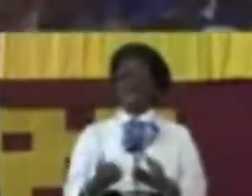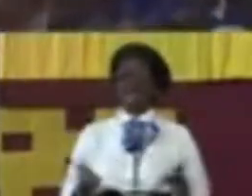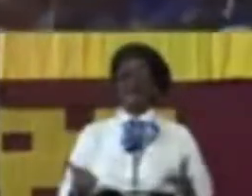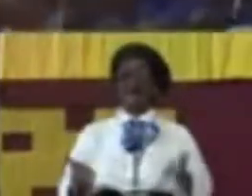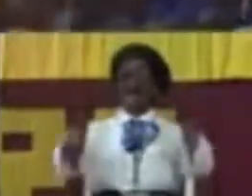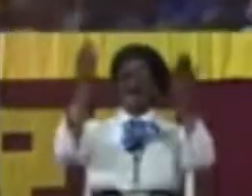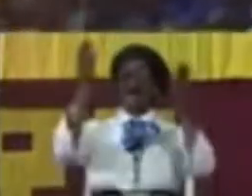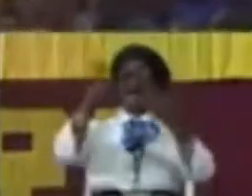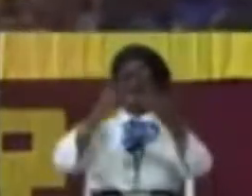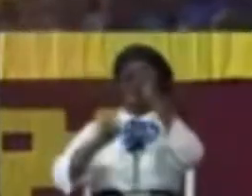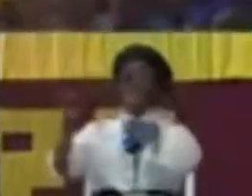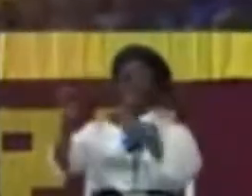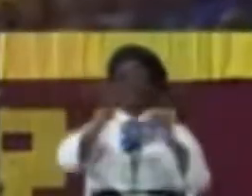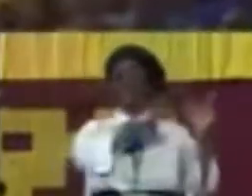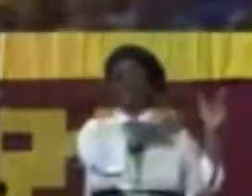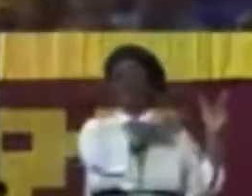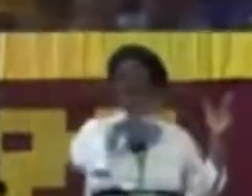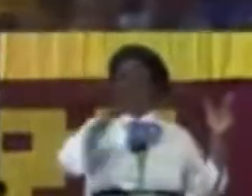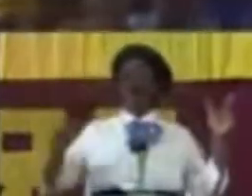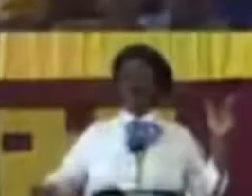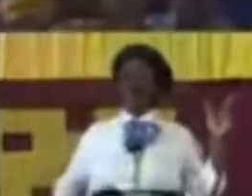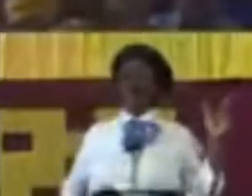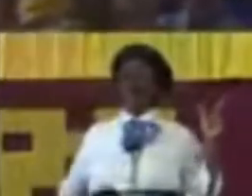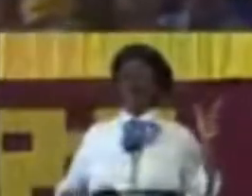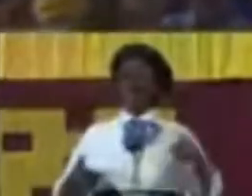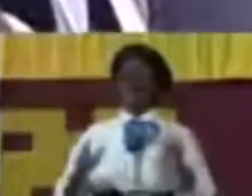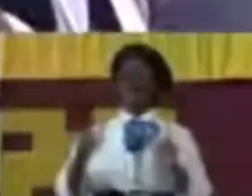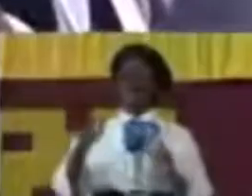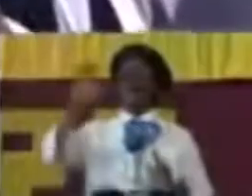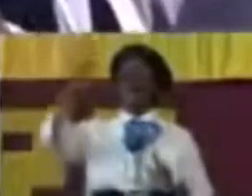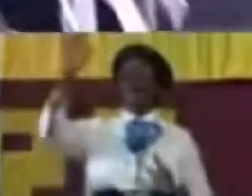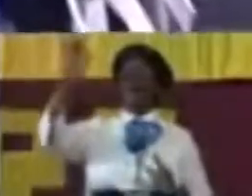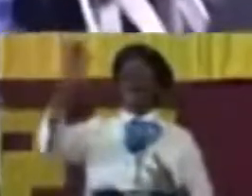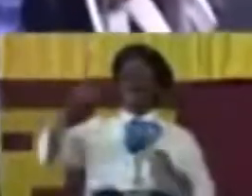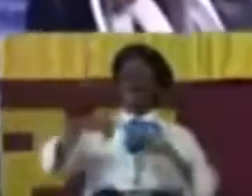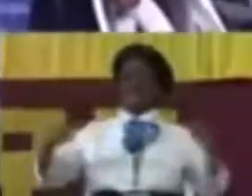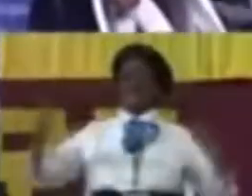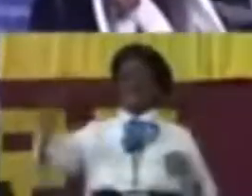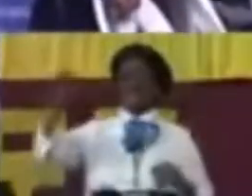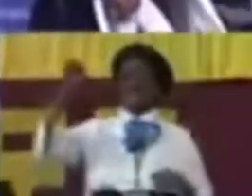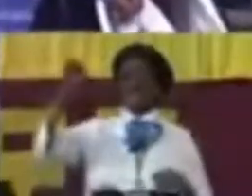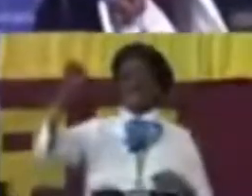Arise, O Lord. Let Your enemies